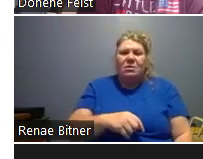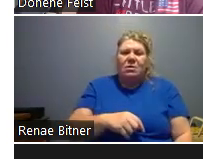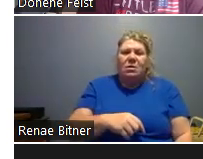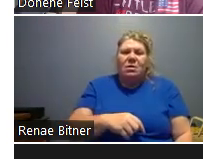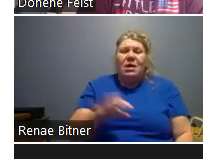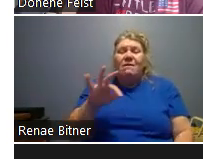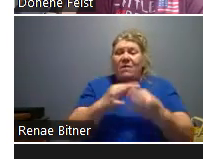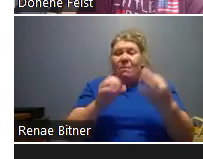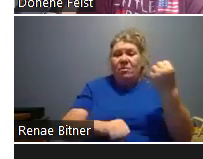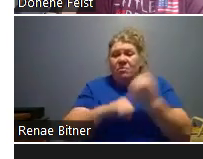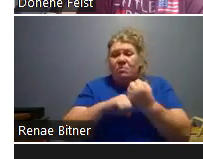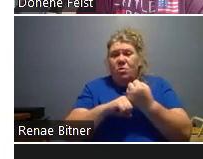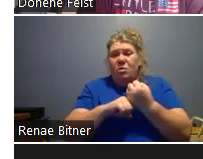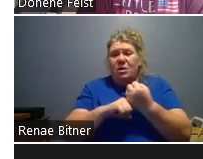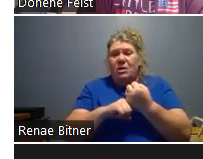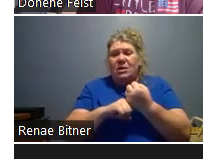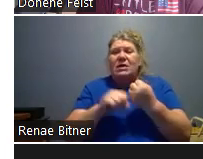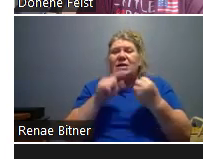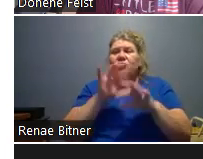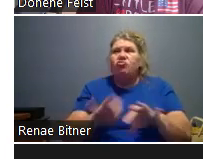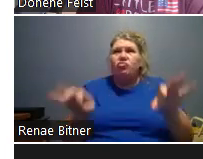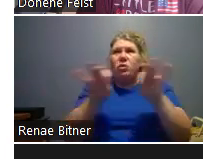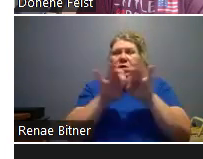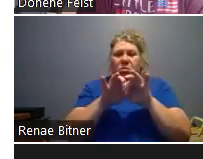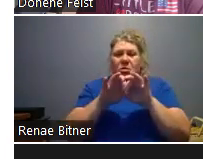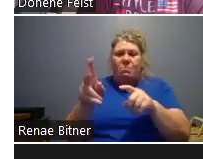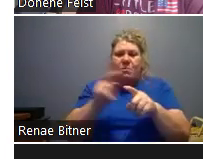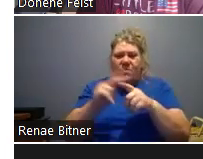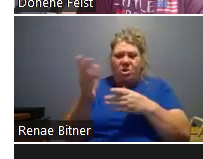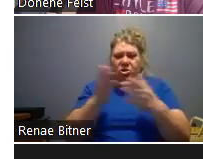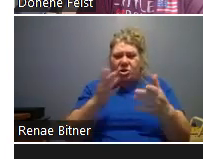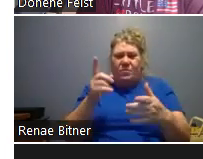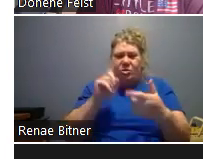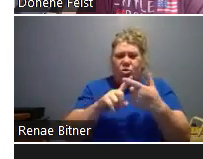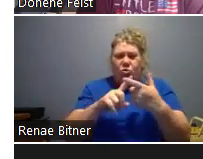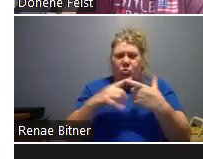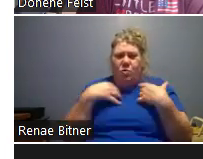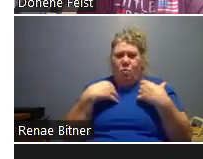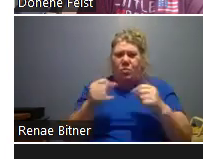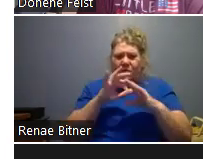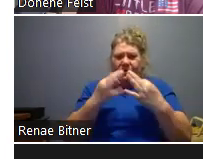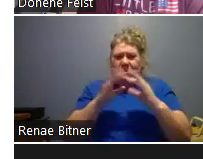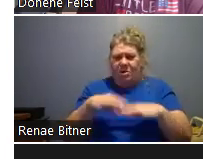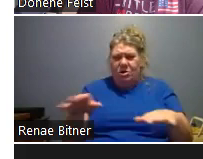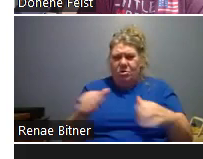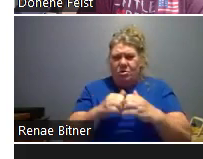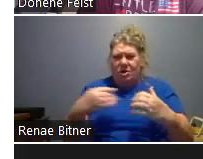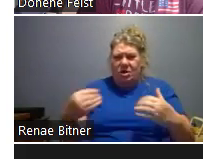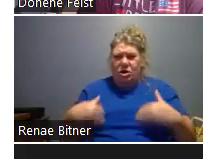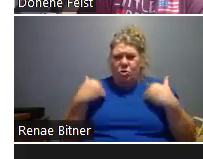Family support really is viewed as a critical and professional service to the well-being of families and children and youth with special health care